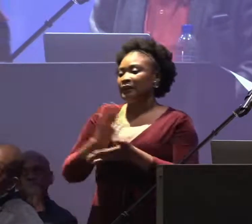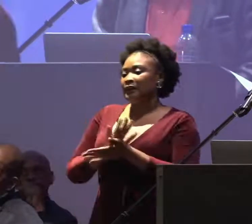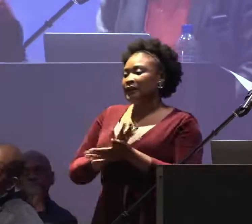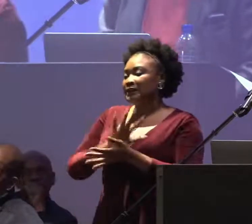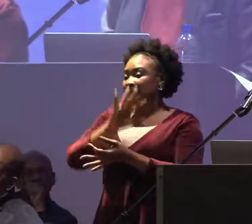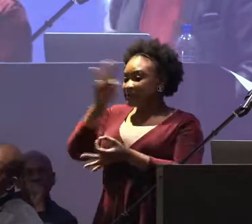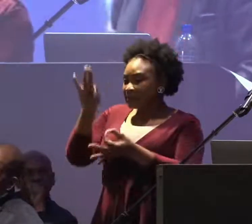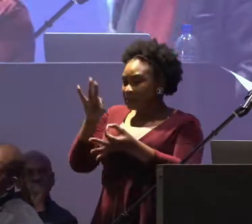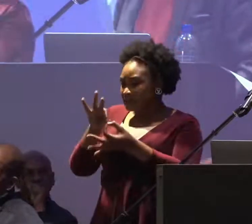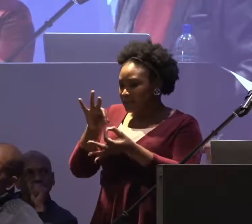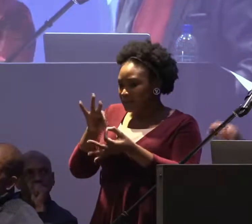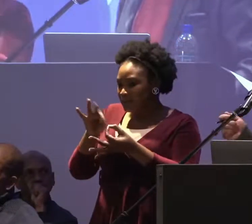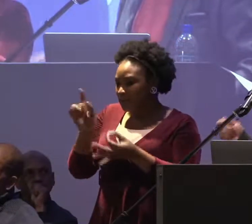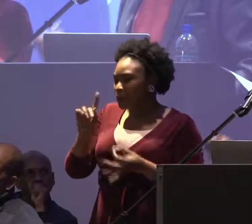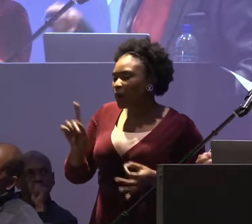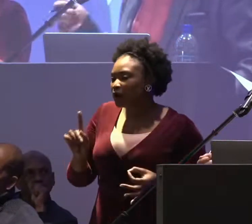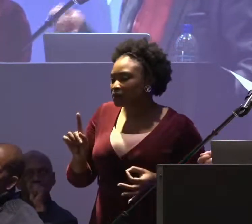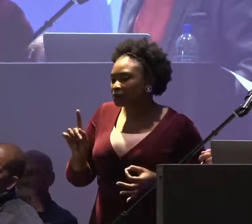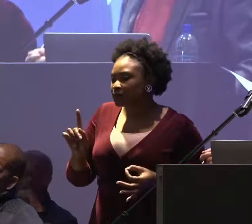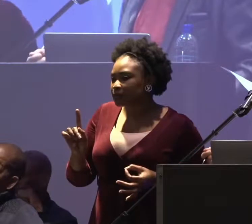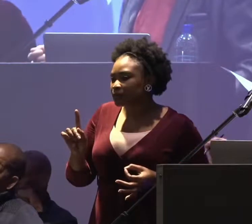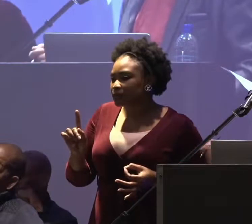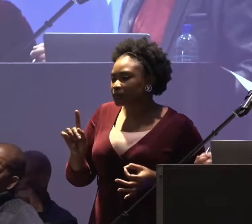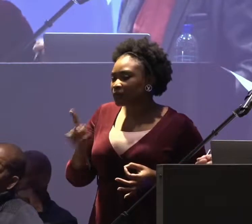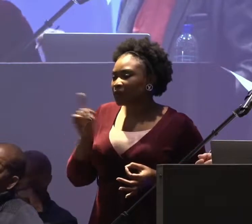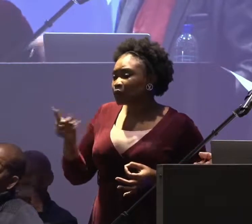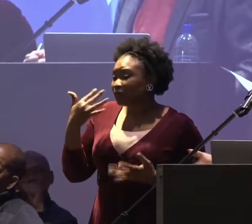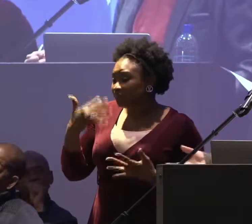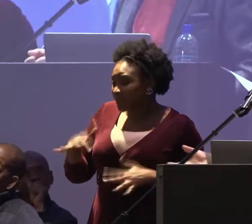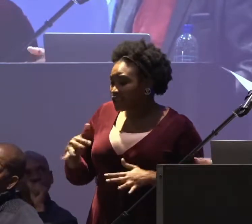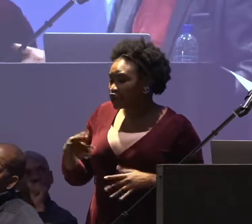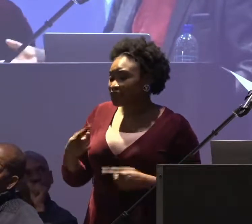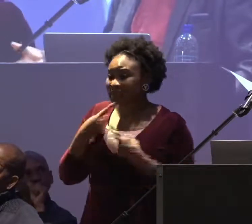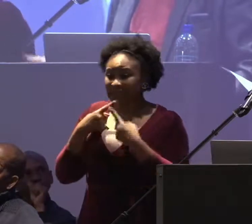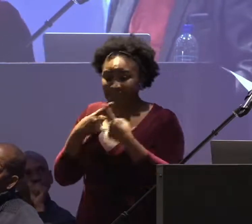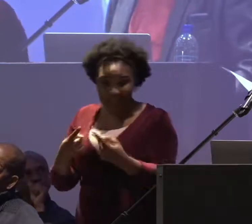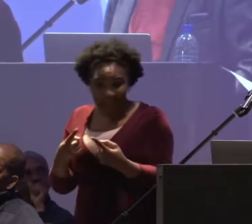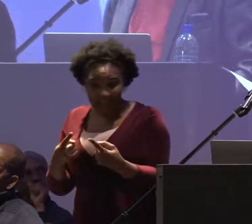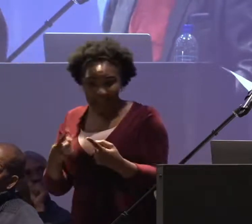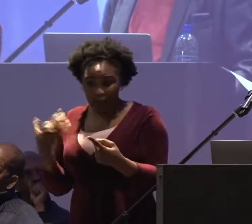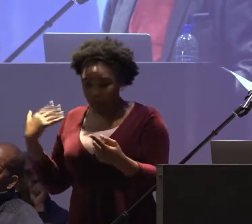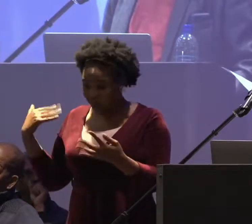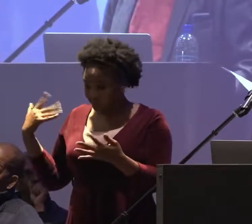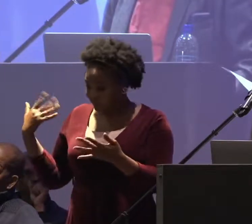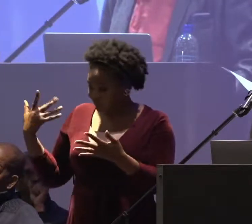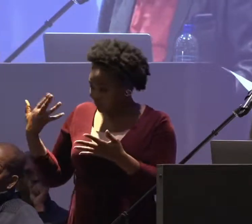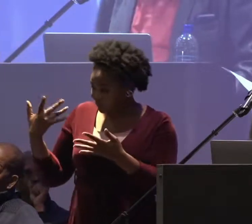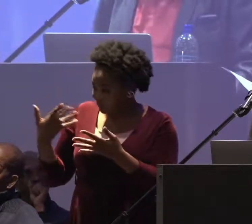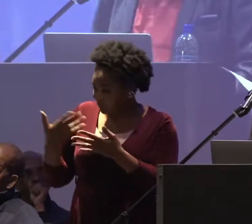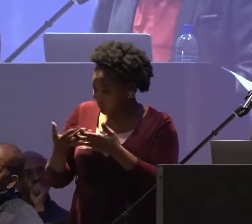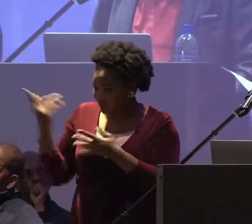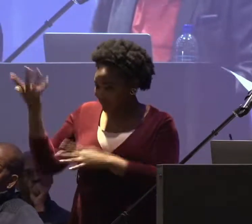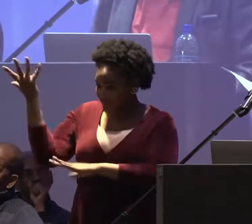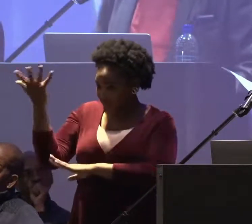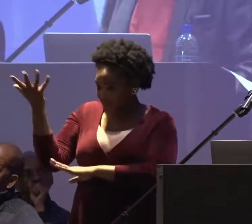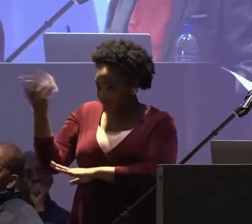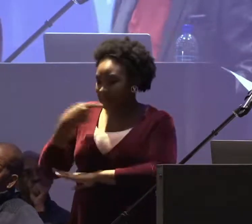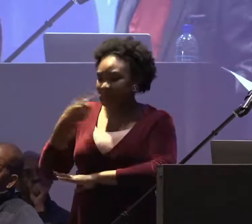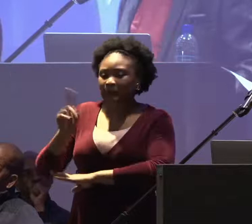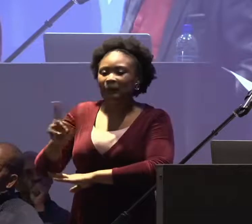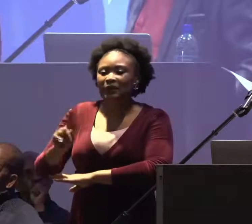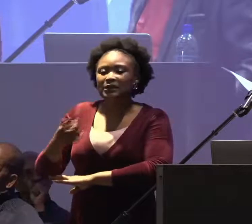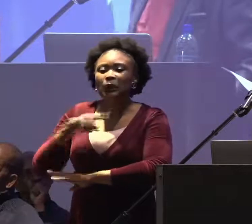certainly, and it was emphasized time and again through the various inputs here, we need